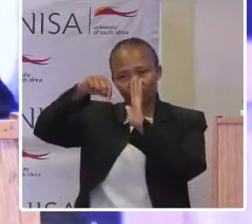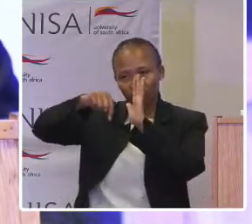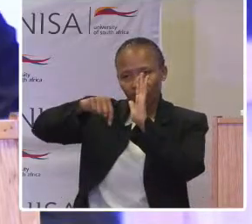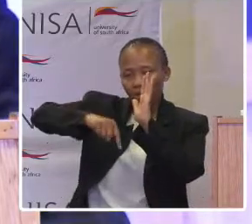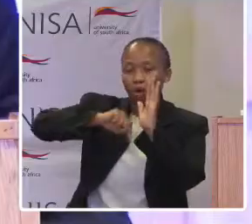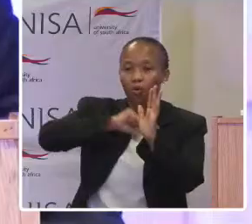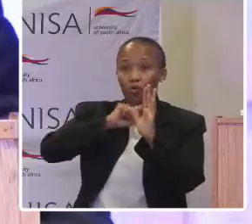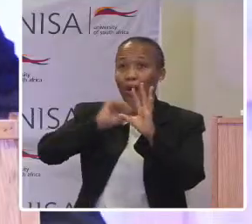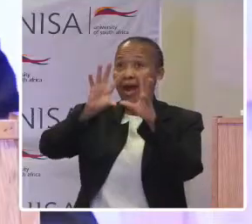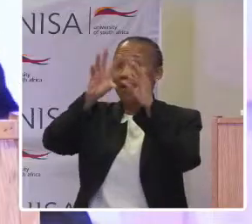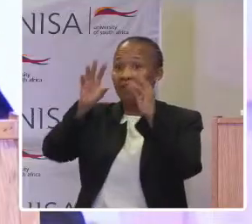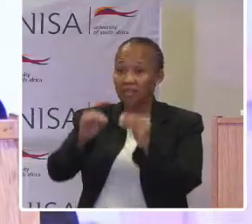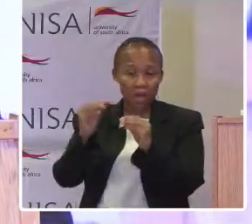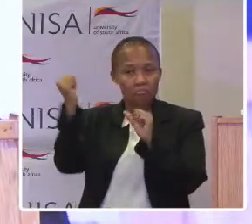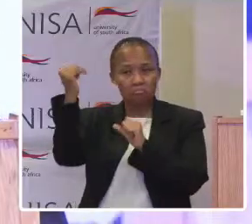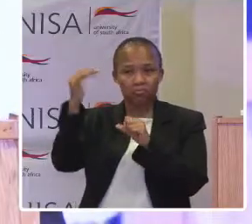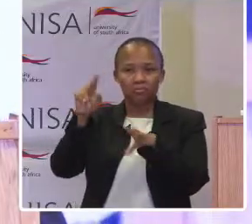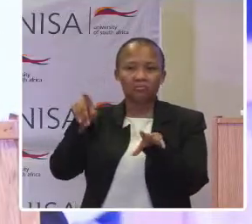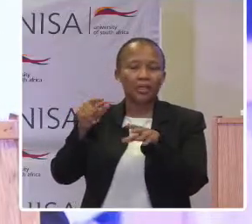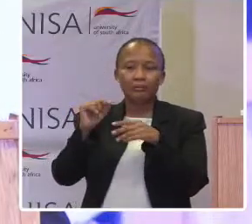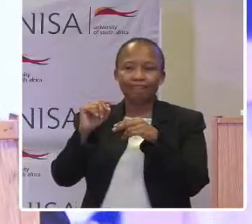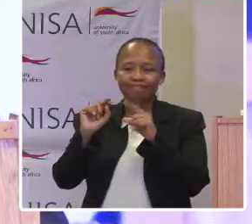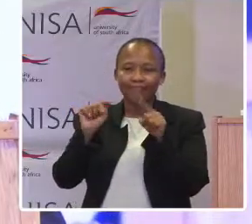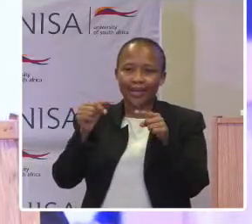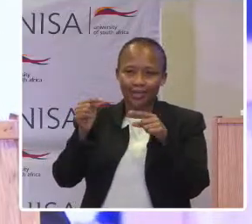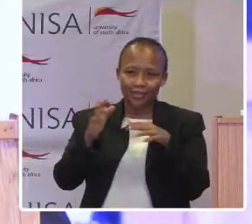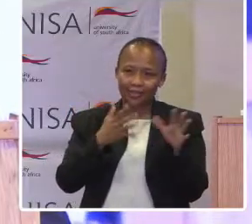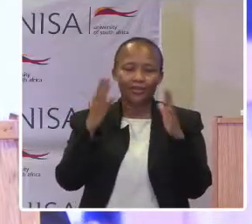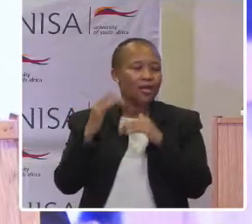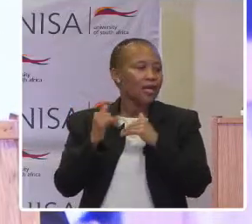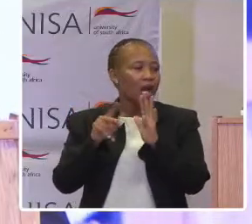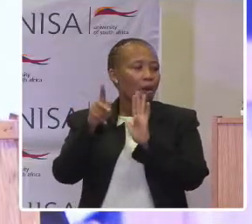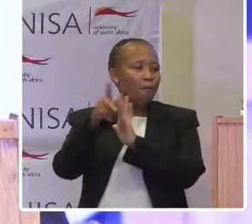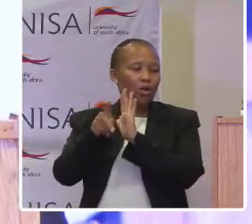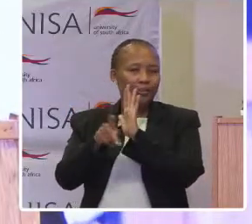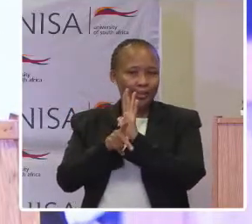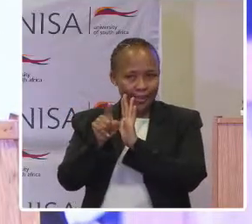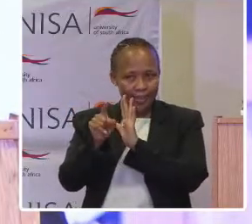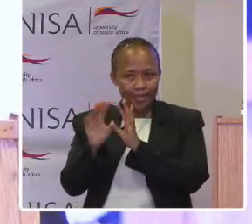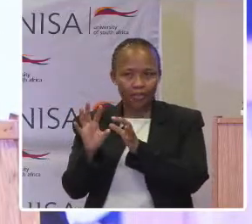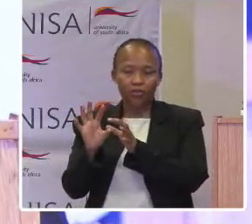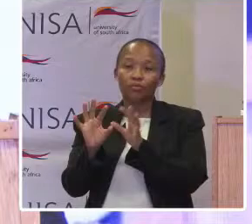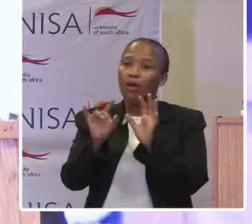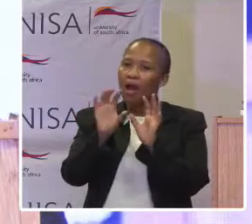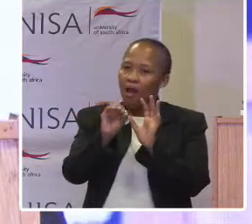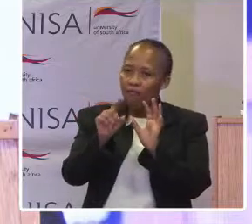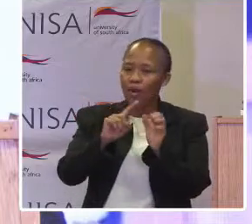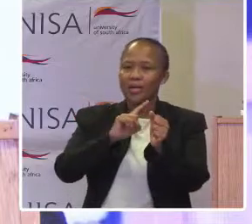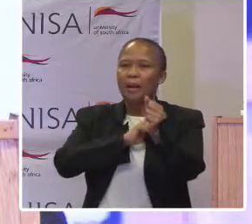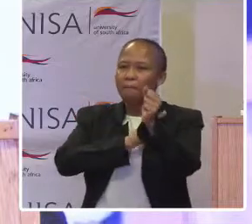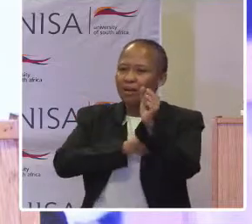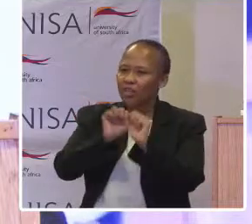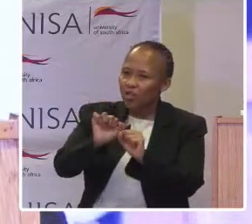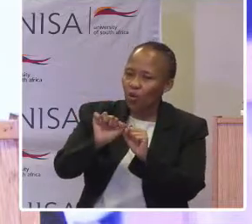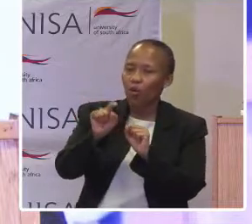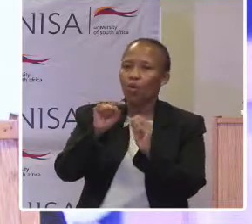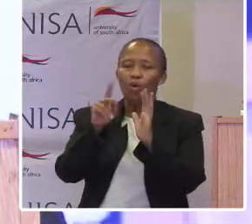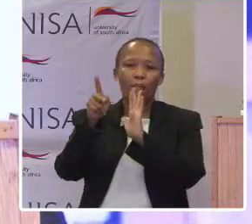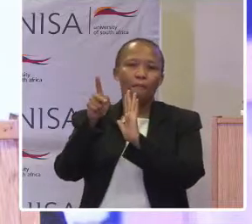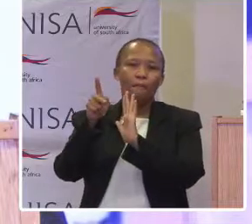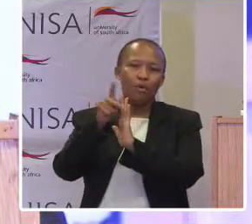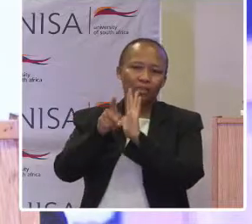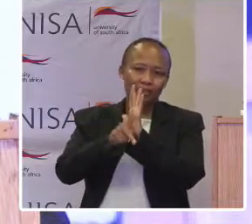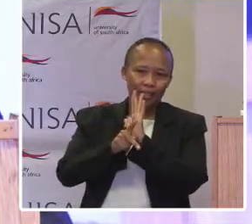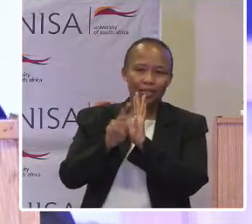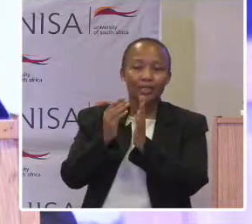everything. Policies which are applicable to SANSA. Policy mandate, there are various policies which are applicable to SANSA, which